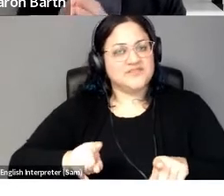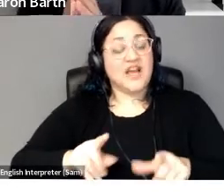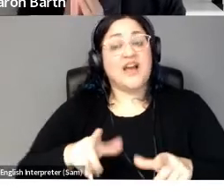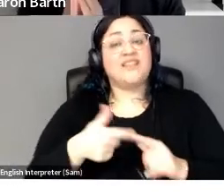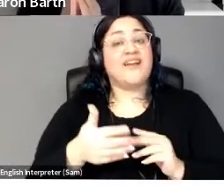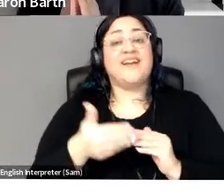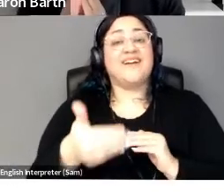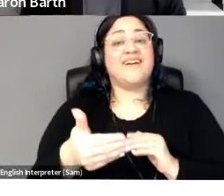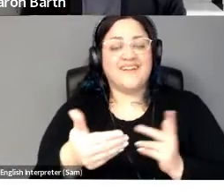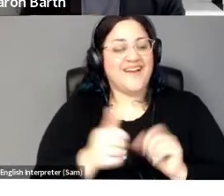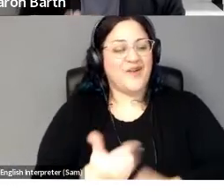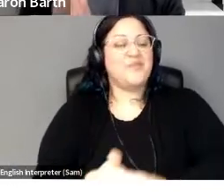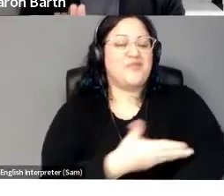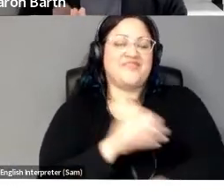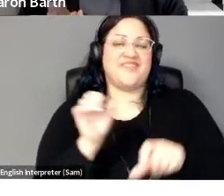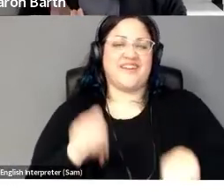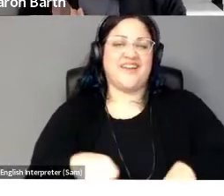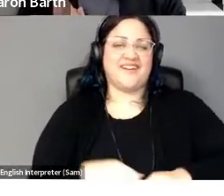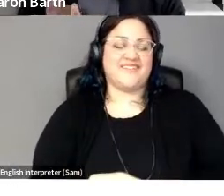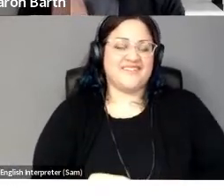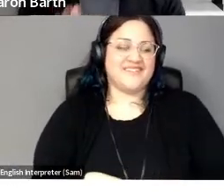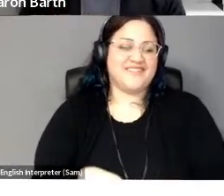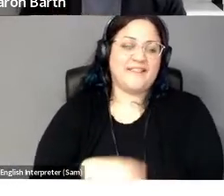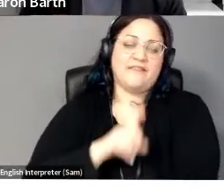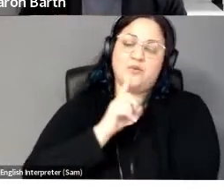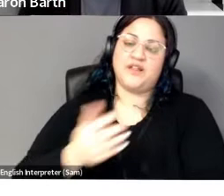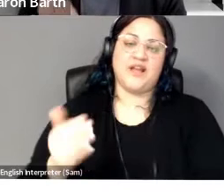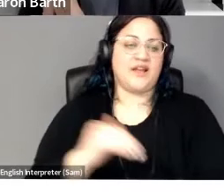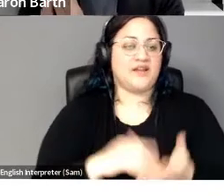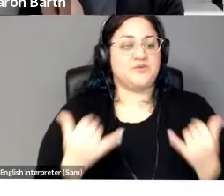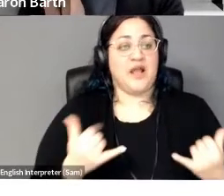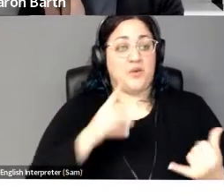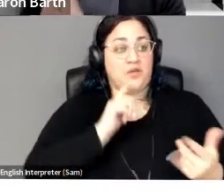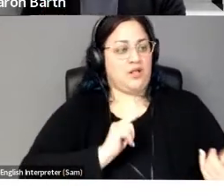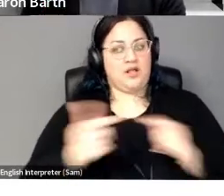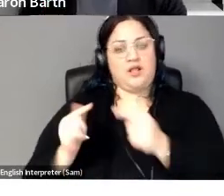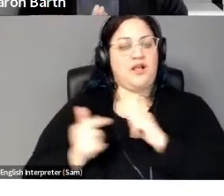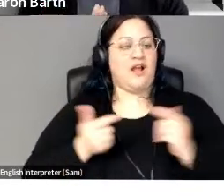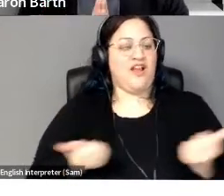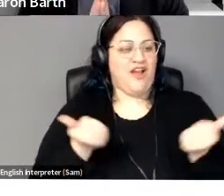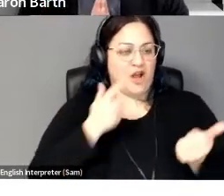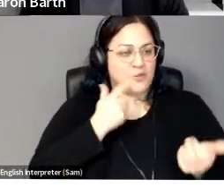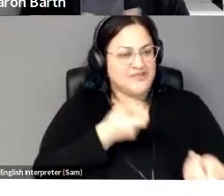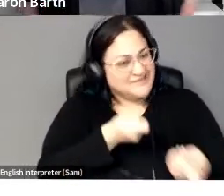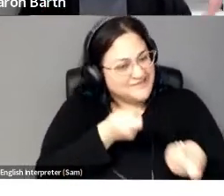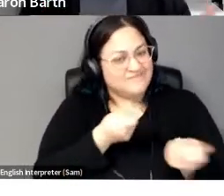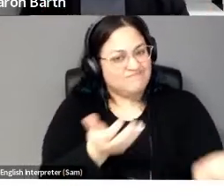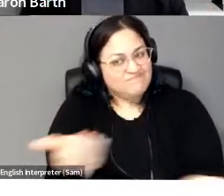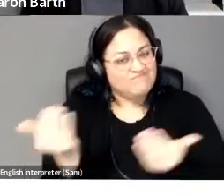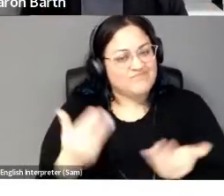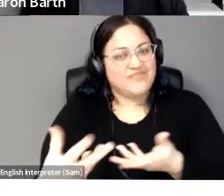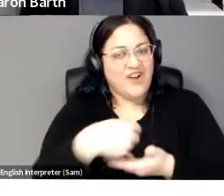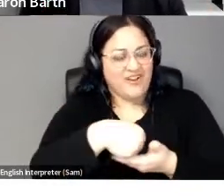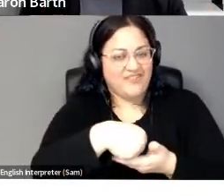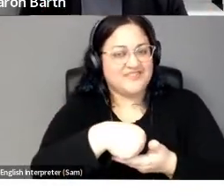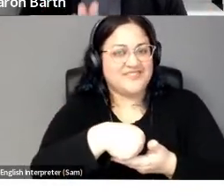is going to be very interactive, so I really it would